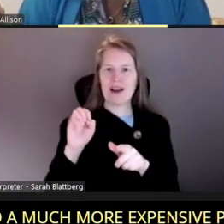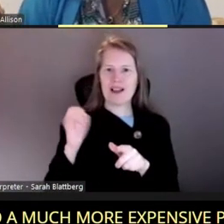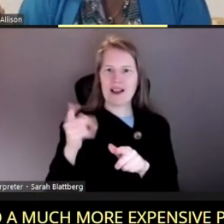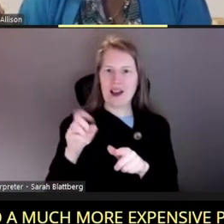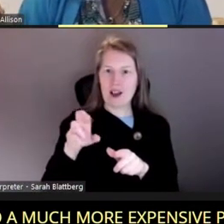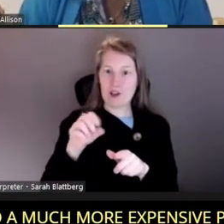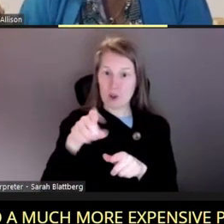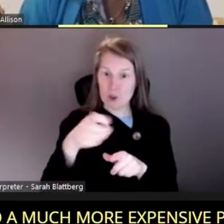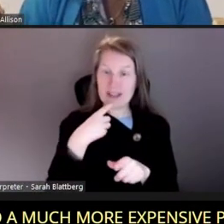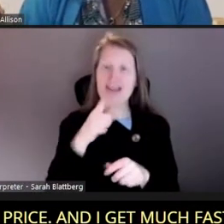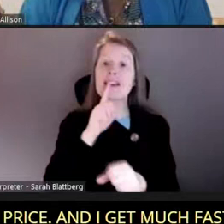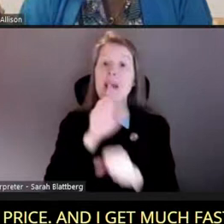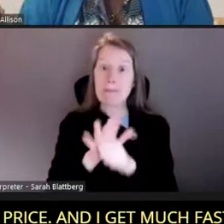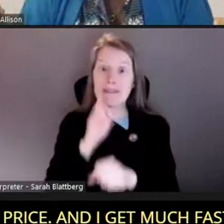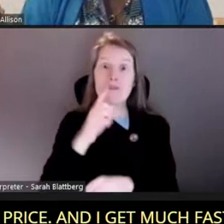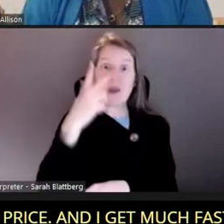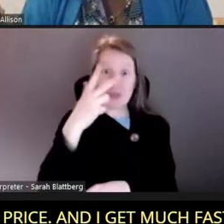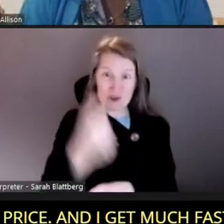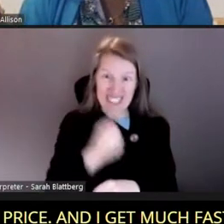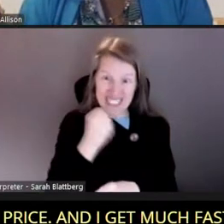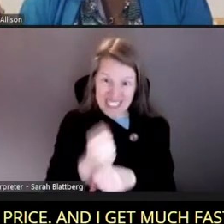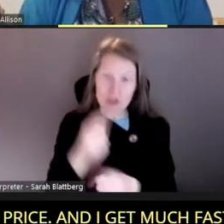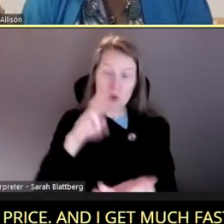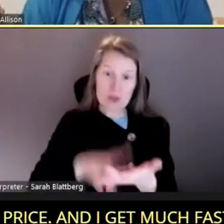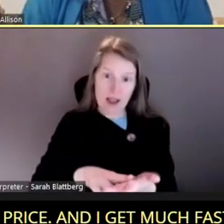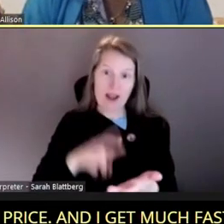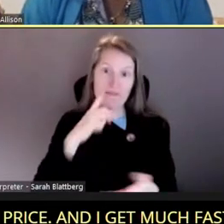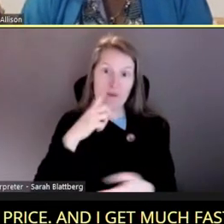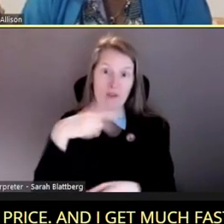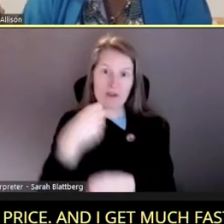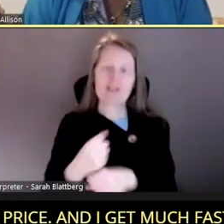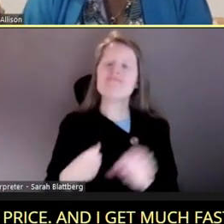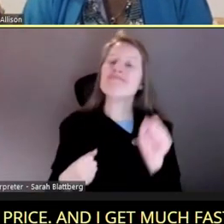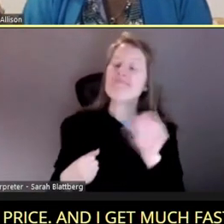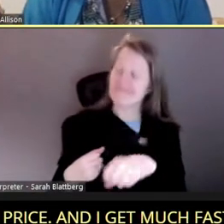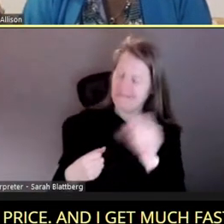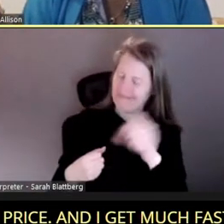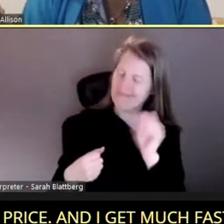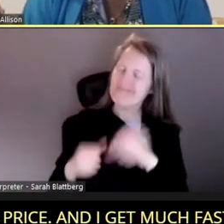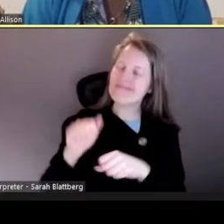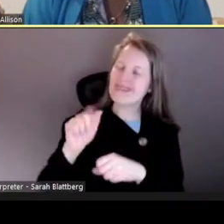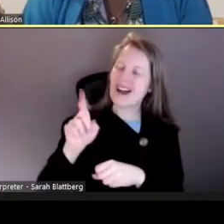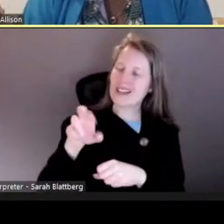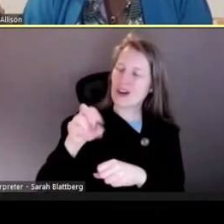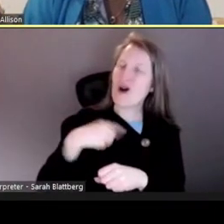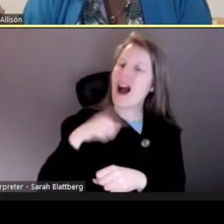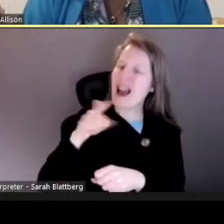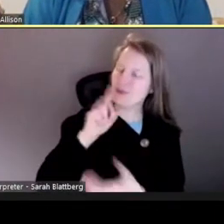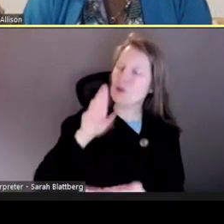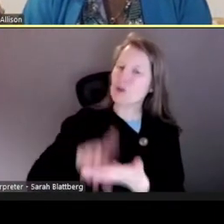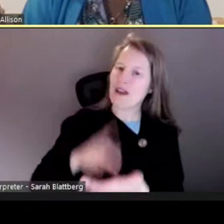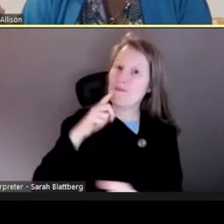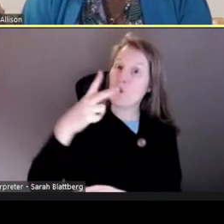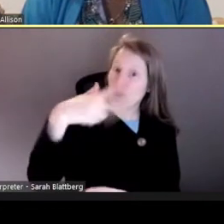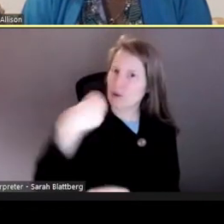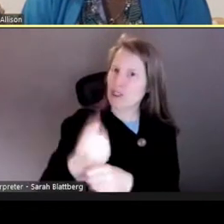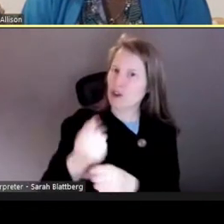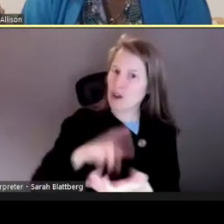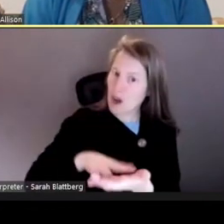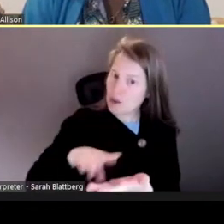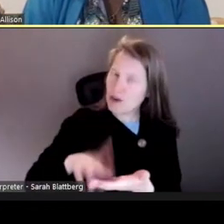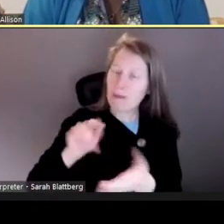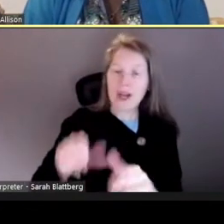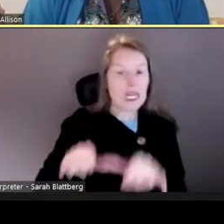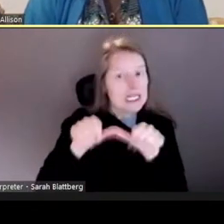there's a 3 year commitment. So you're signing a contract for 3 years. I will have to sign a contract for 3 years, but at least it will be